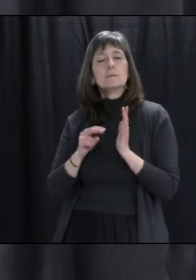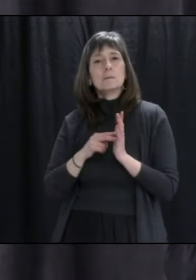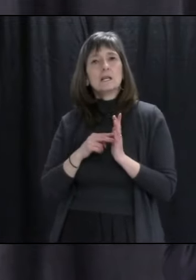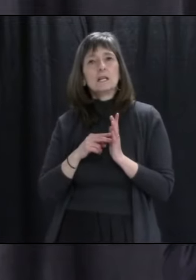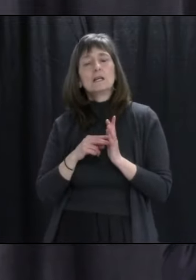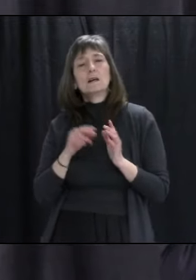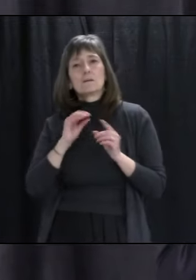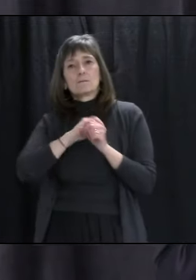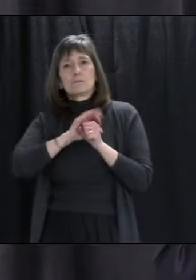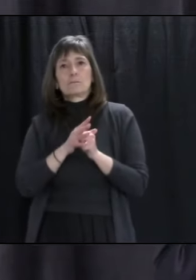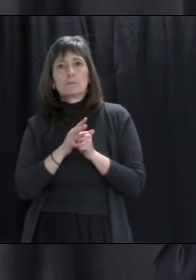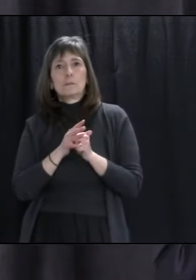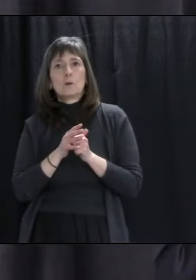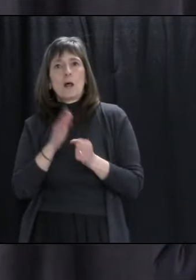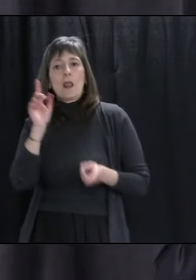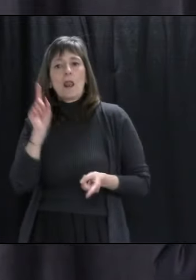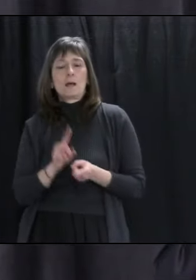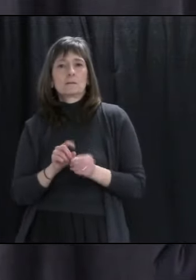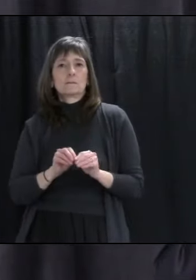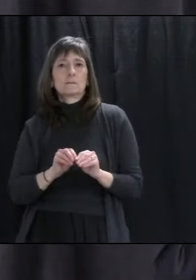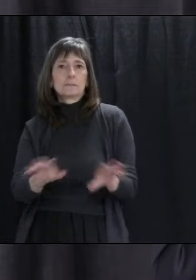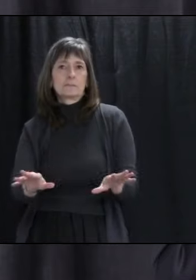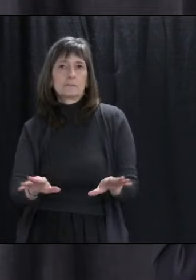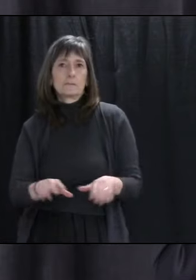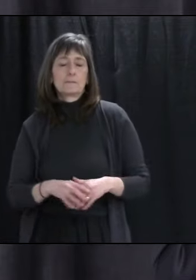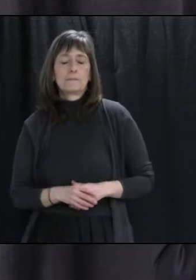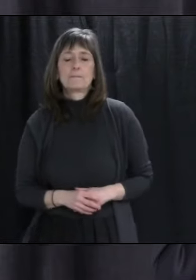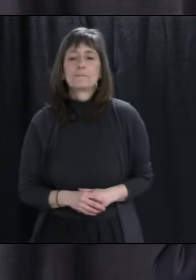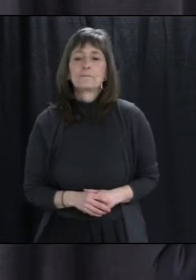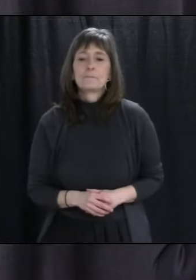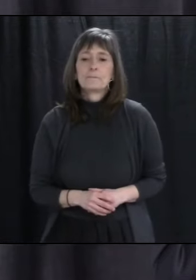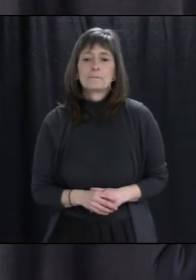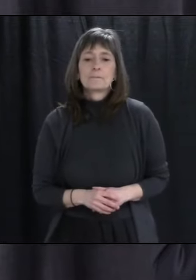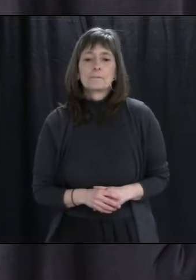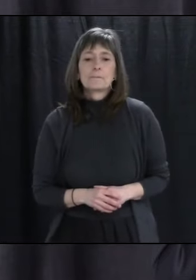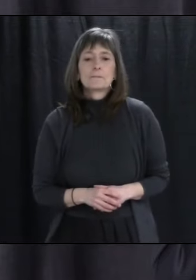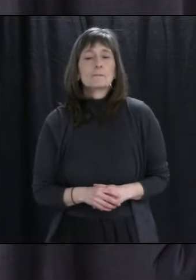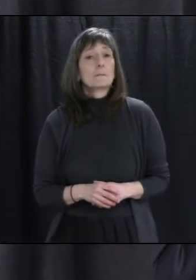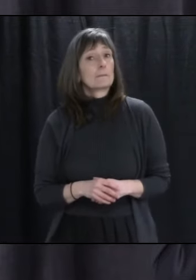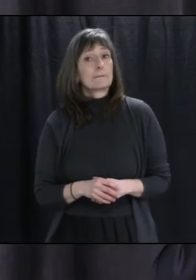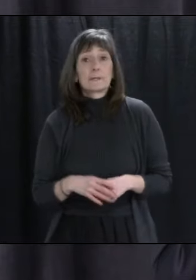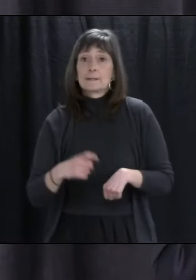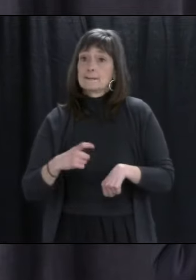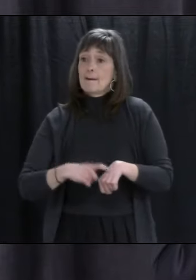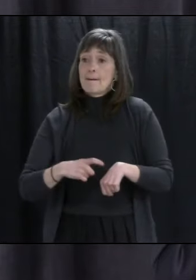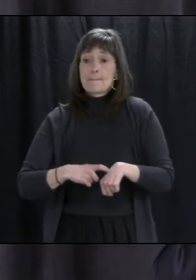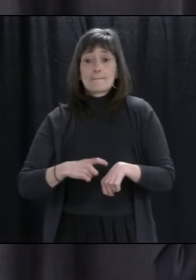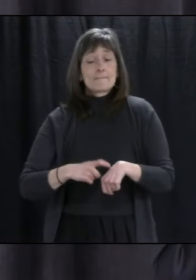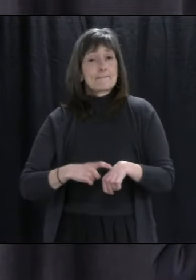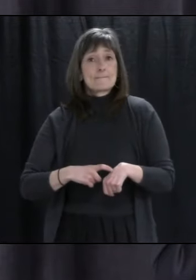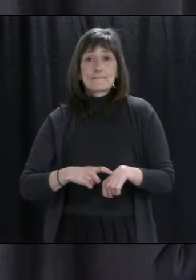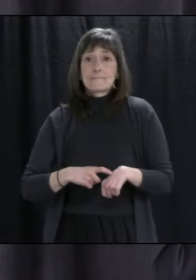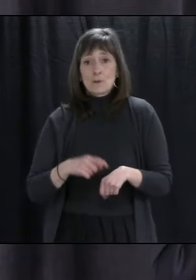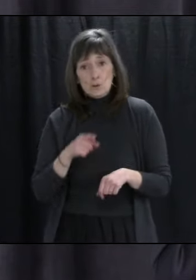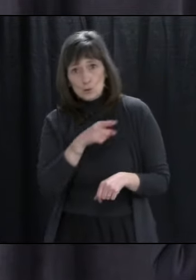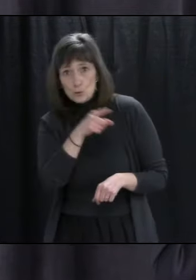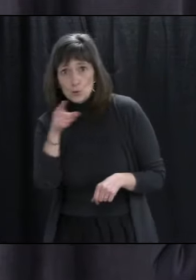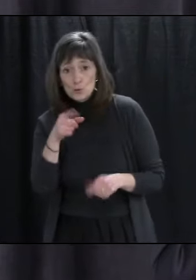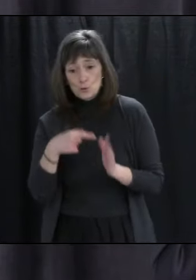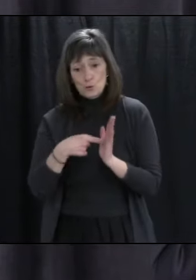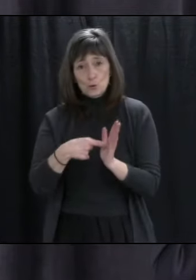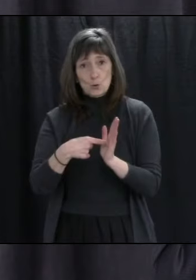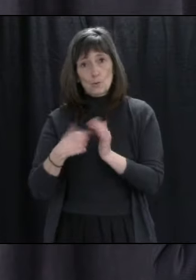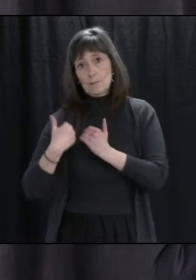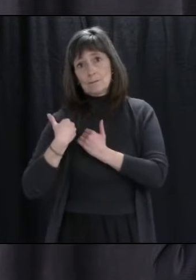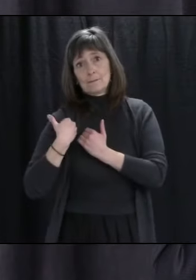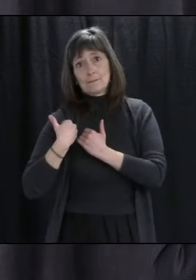protect you and support you. The time is now. We are in this together. Let's be responsible. Let's